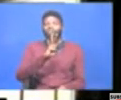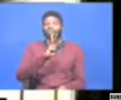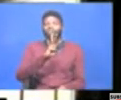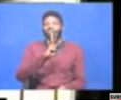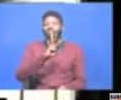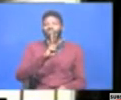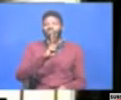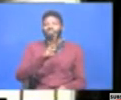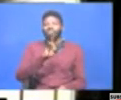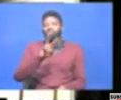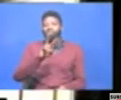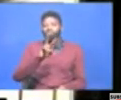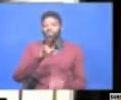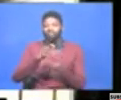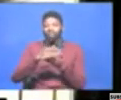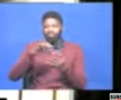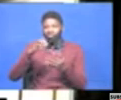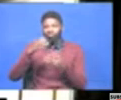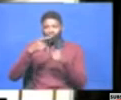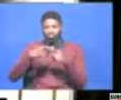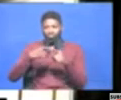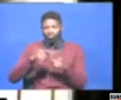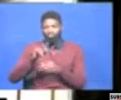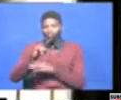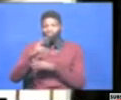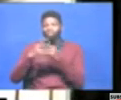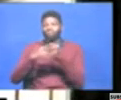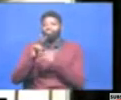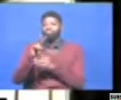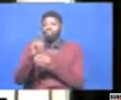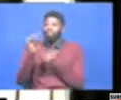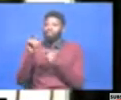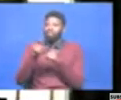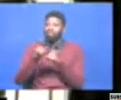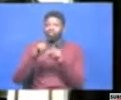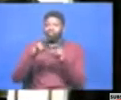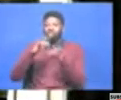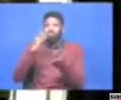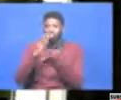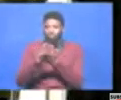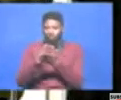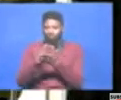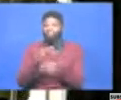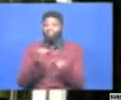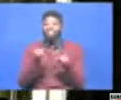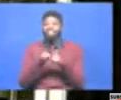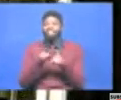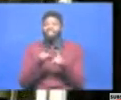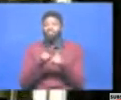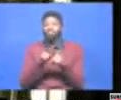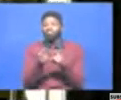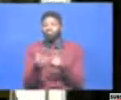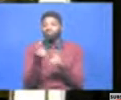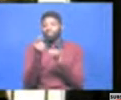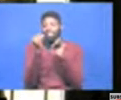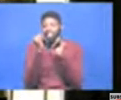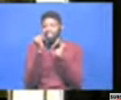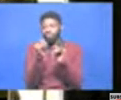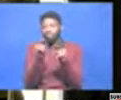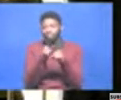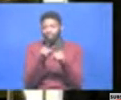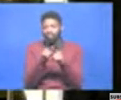142 constituencies out of the 292 that are expected to be verified. And the latest that were able